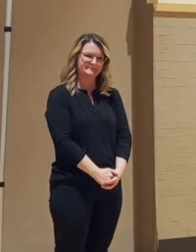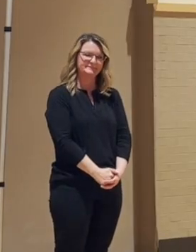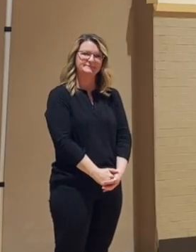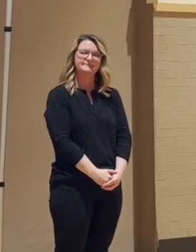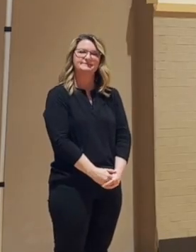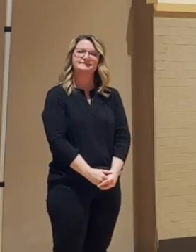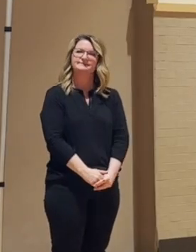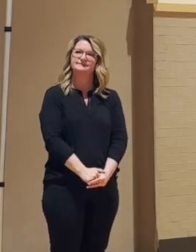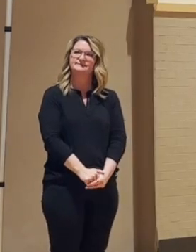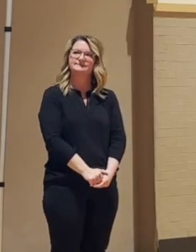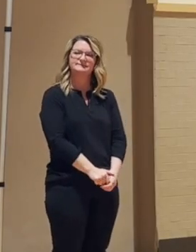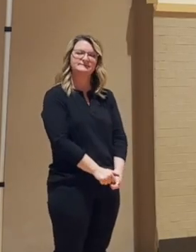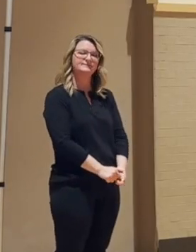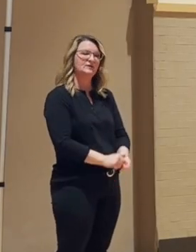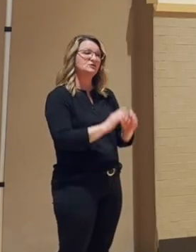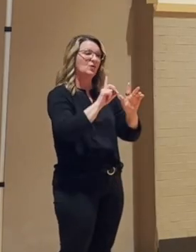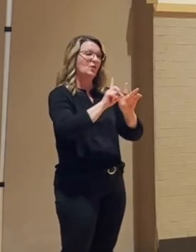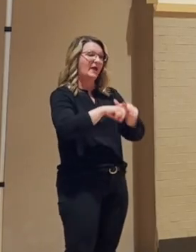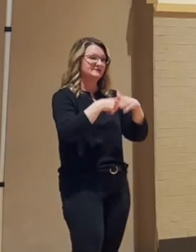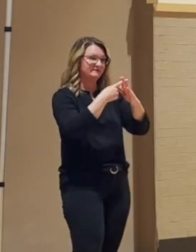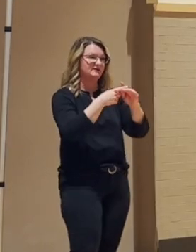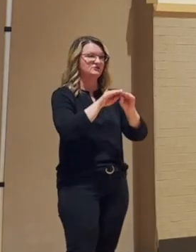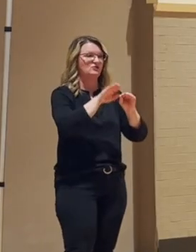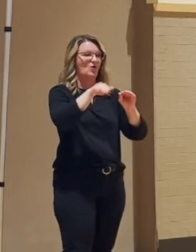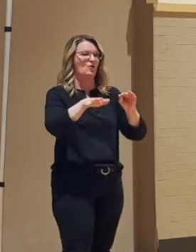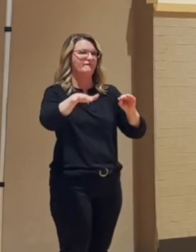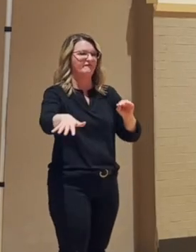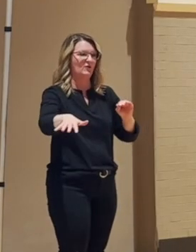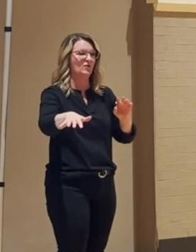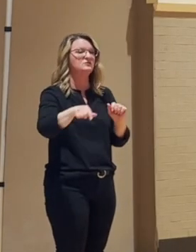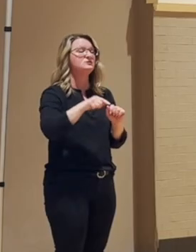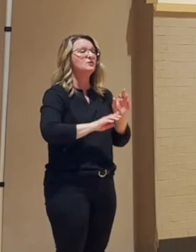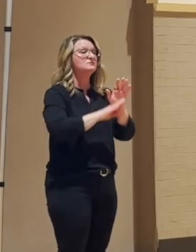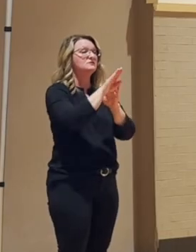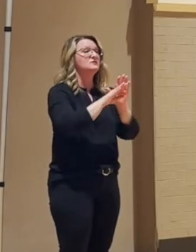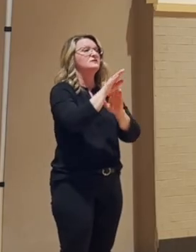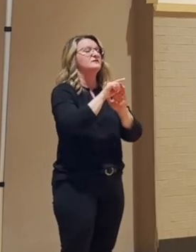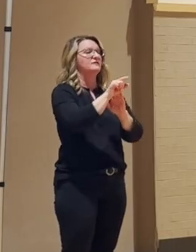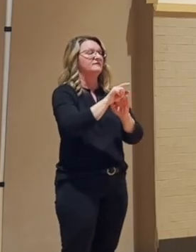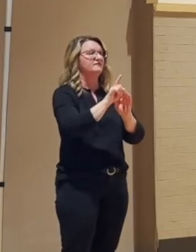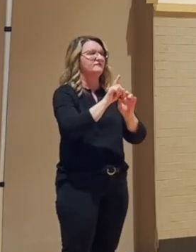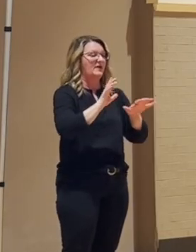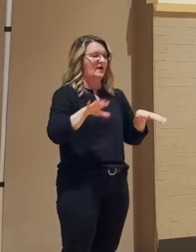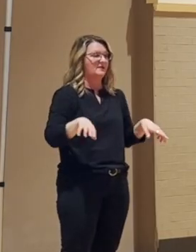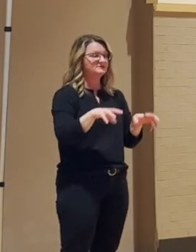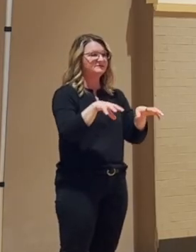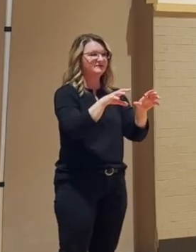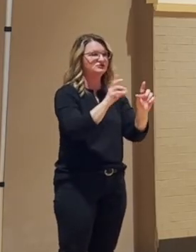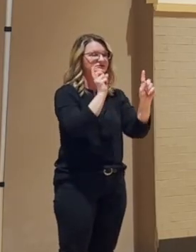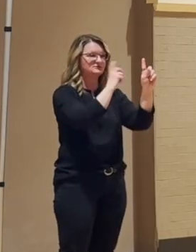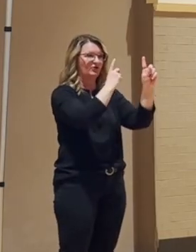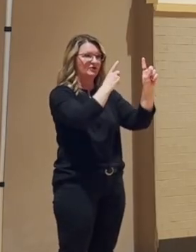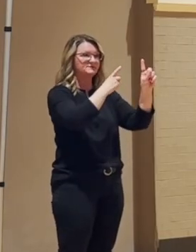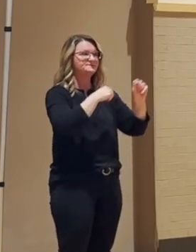compliance. Okay, so the activation is the overflow occurrence. So the development of our activation targets.